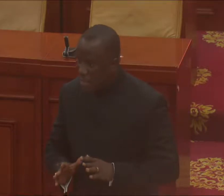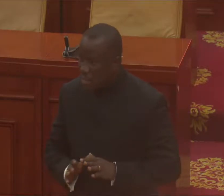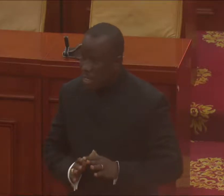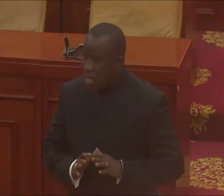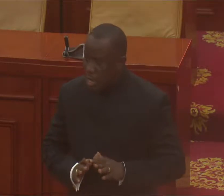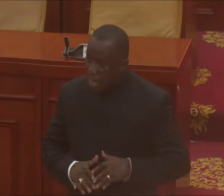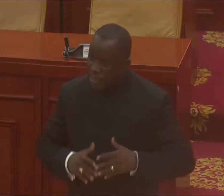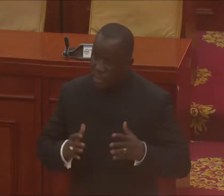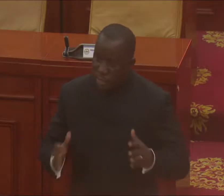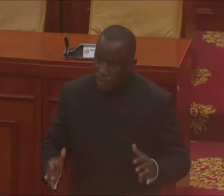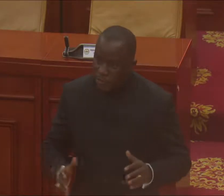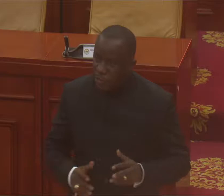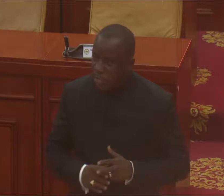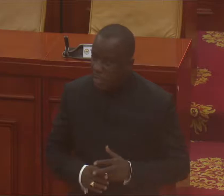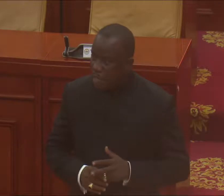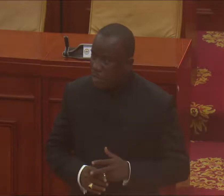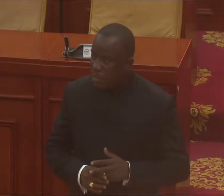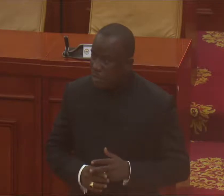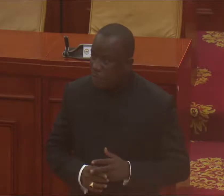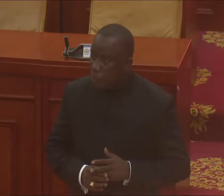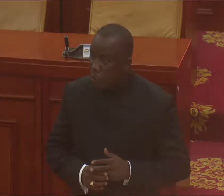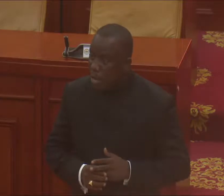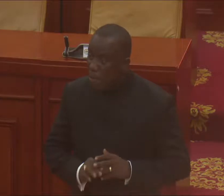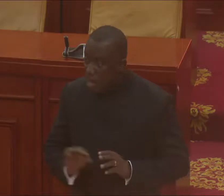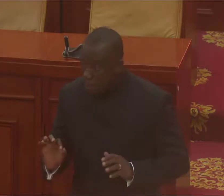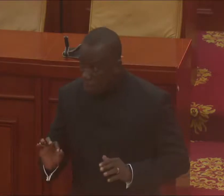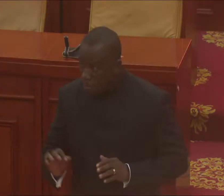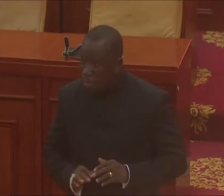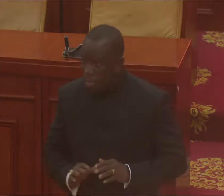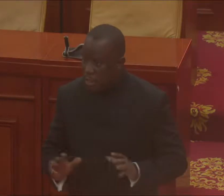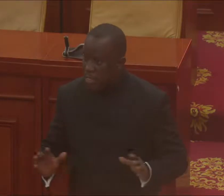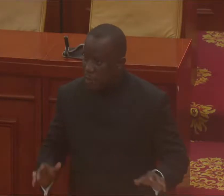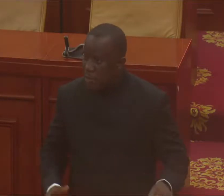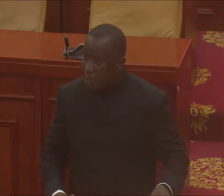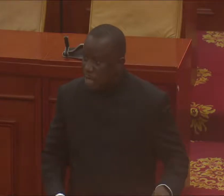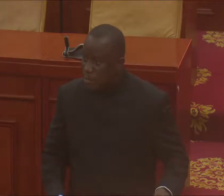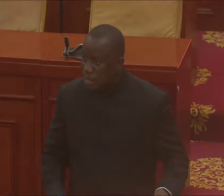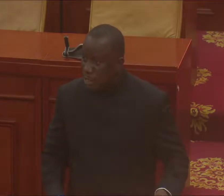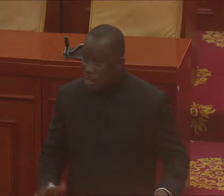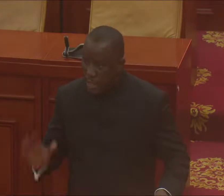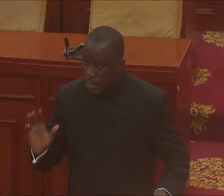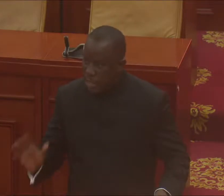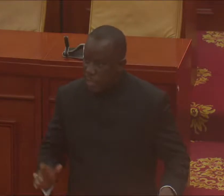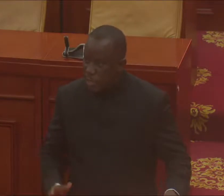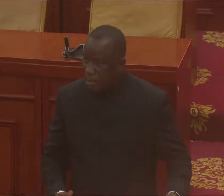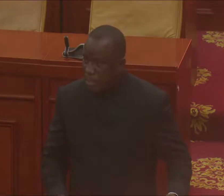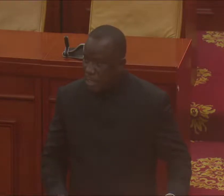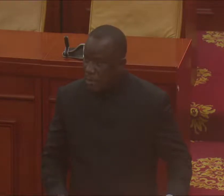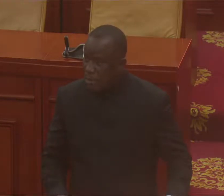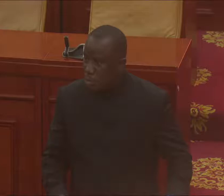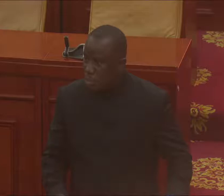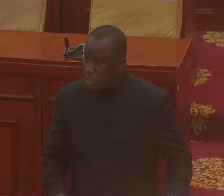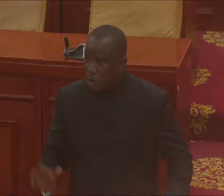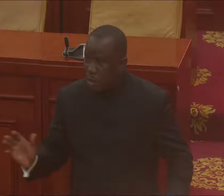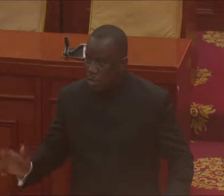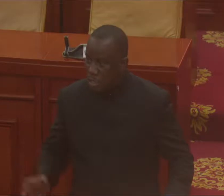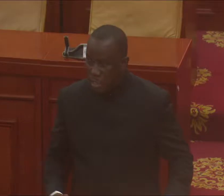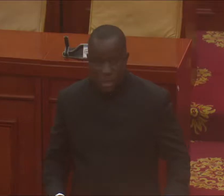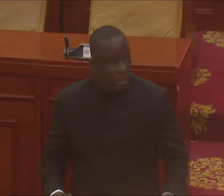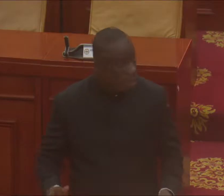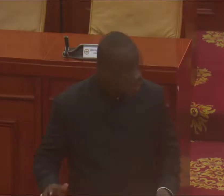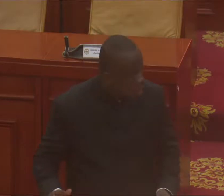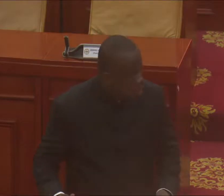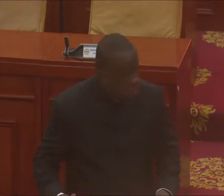balance and the 15% for women minimum. That's what it is, and that's what the military has been using all these